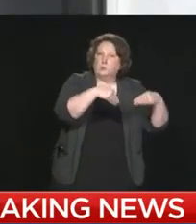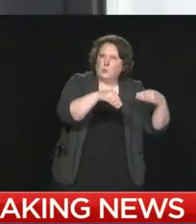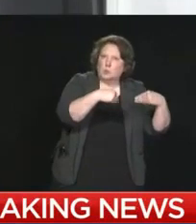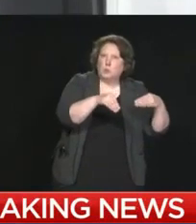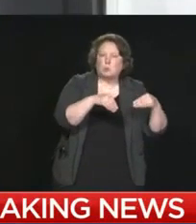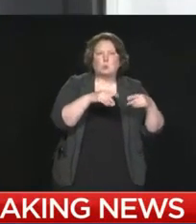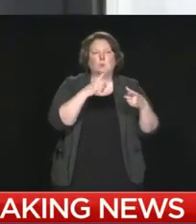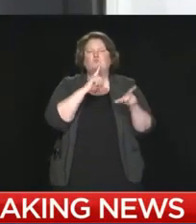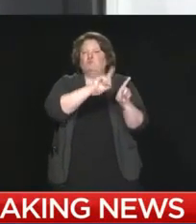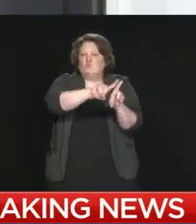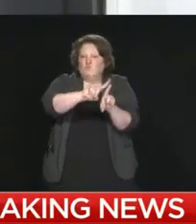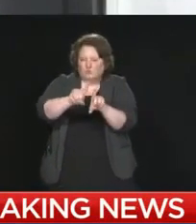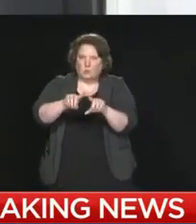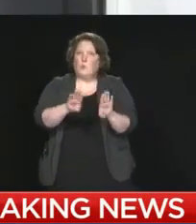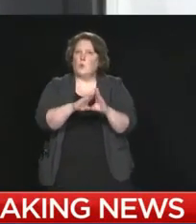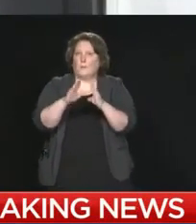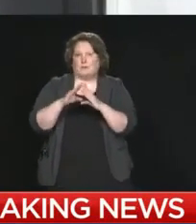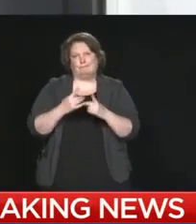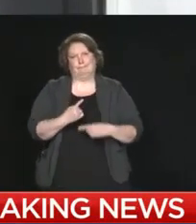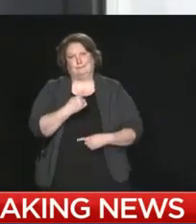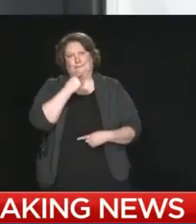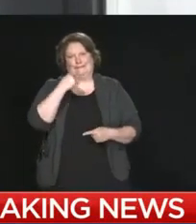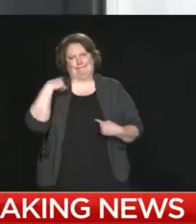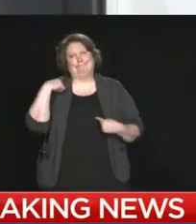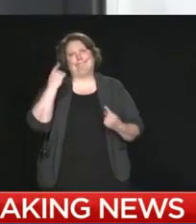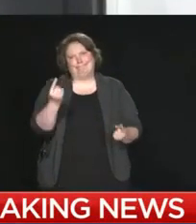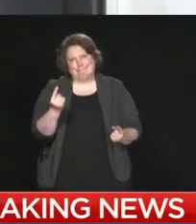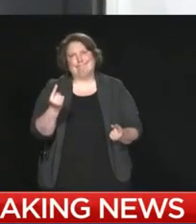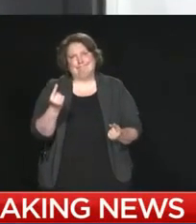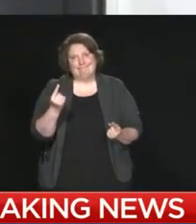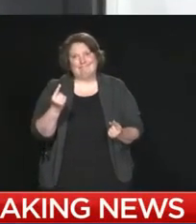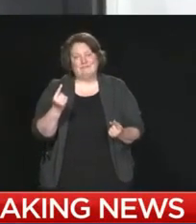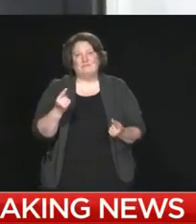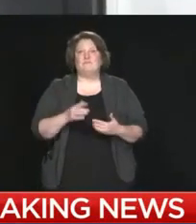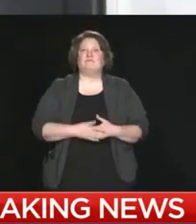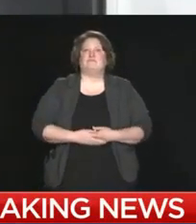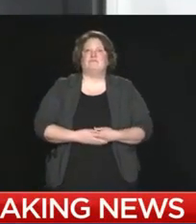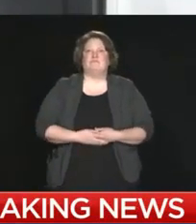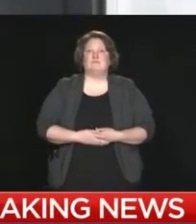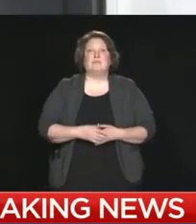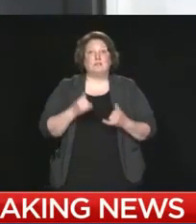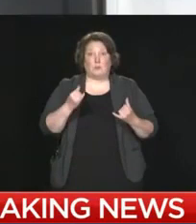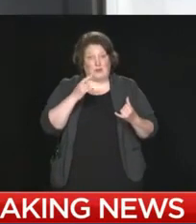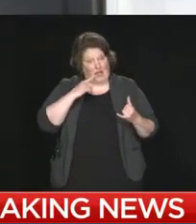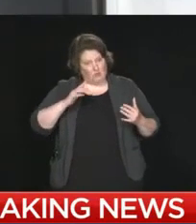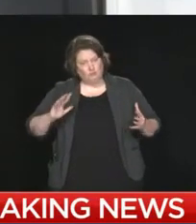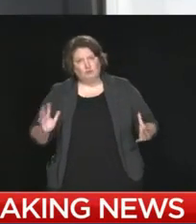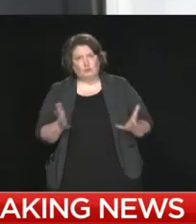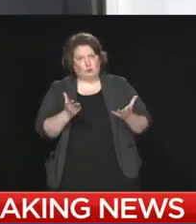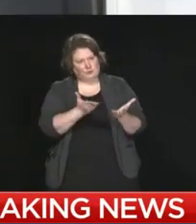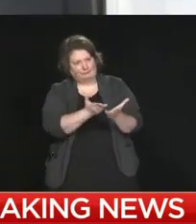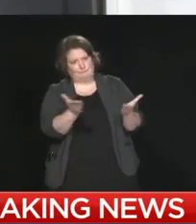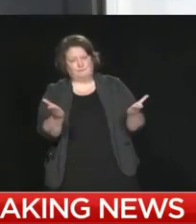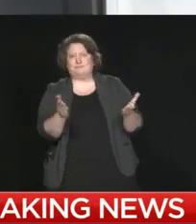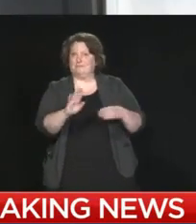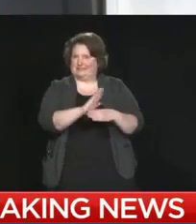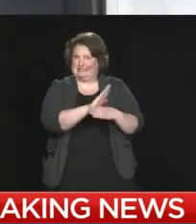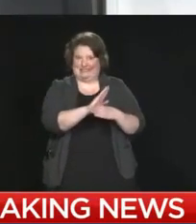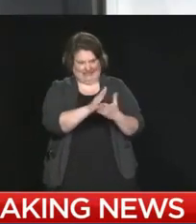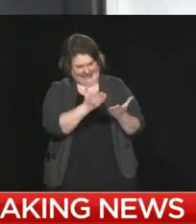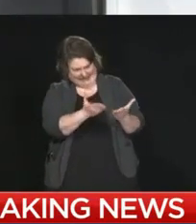our communities, and we've missed them during the lockdown. It's now time to encourage them as much as possible, all the